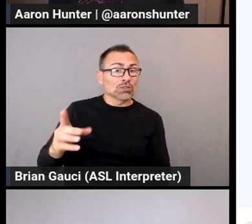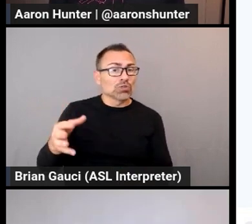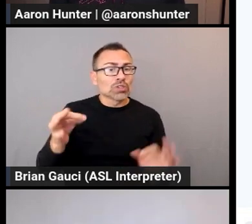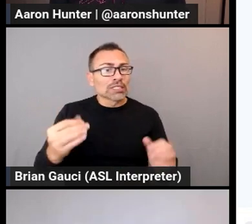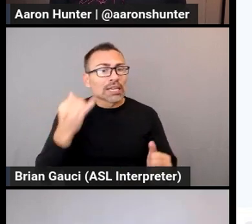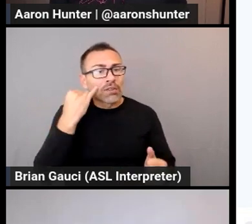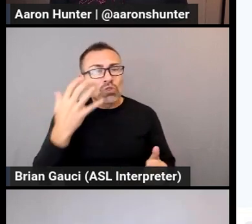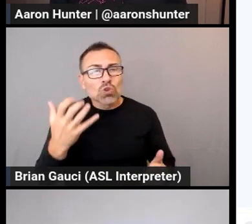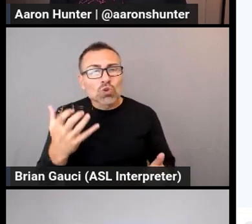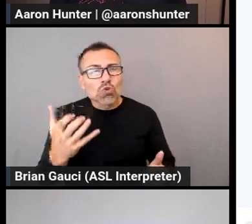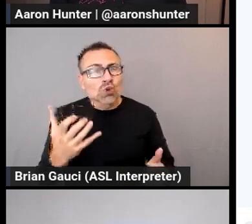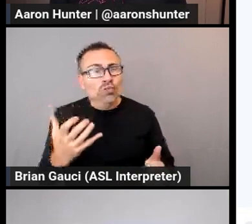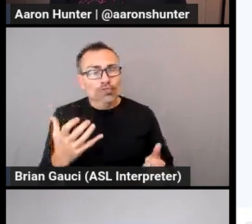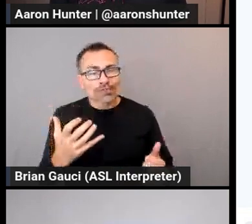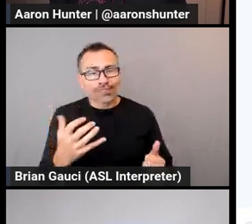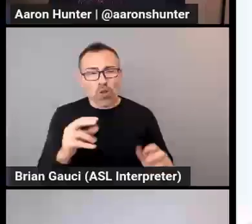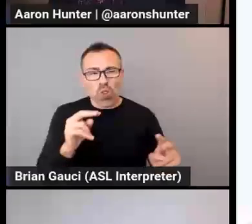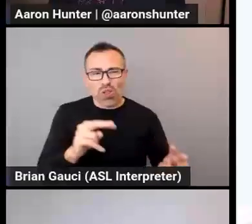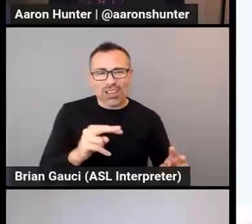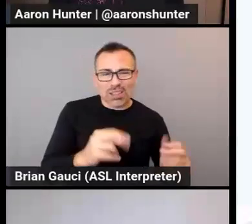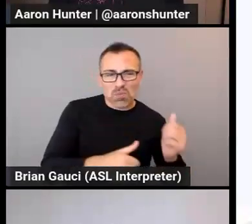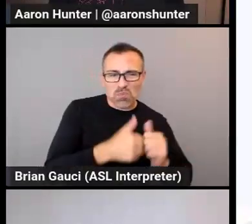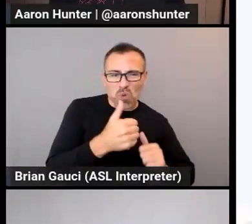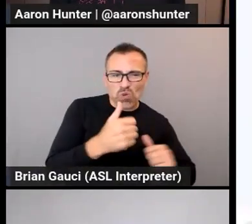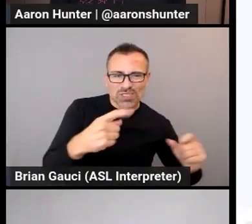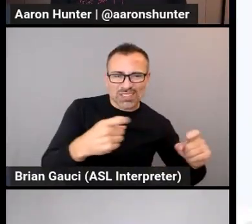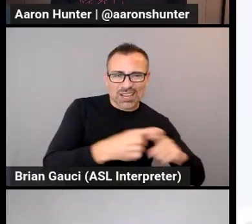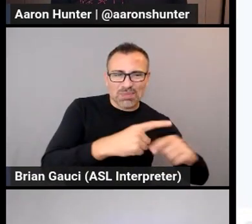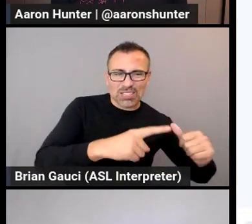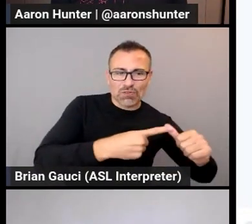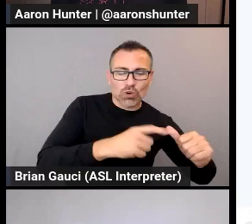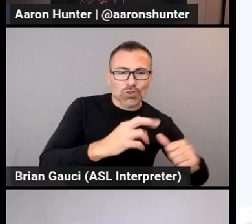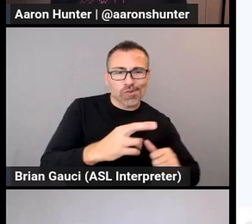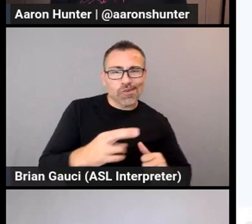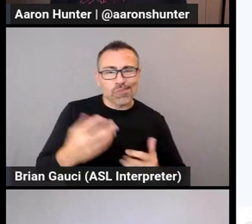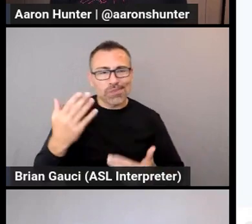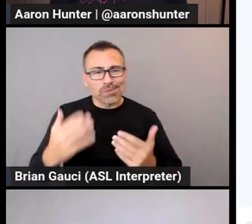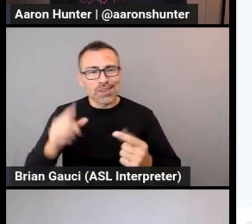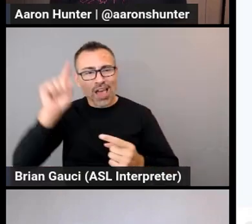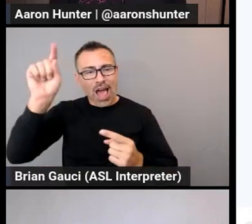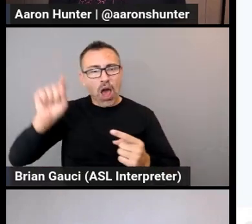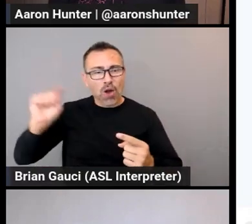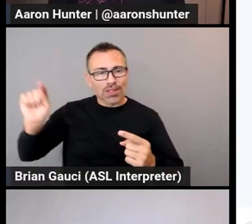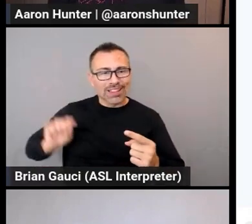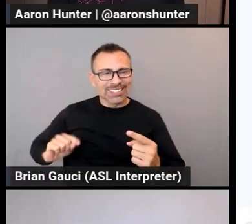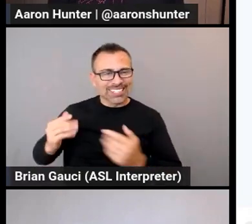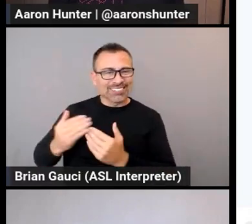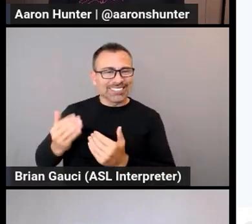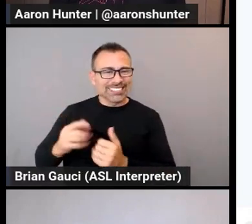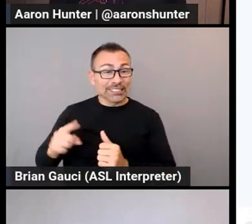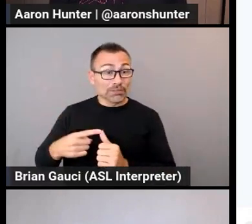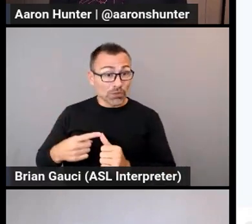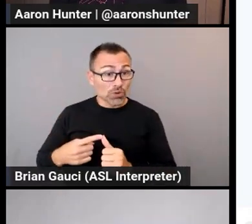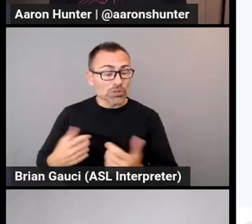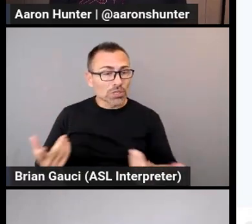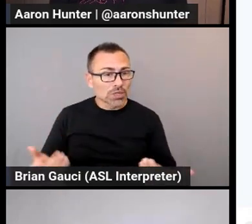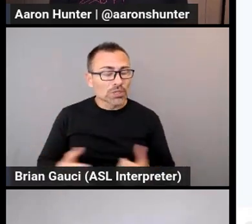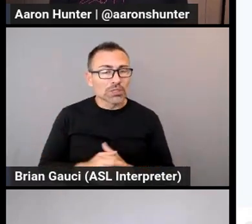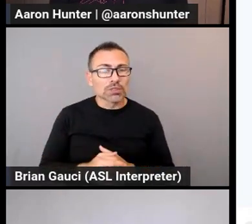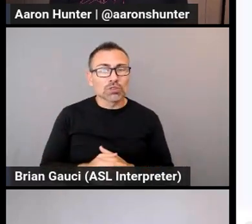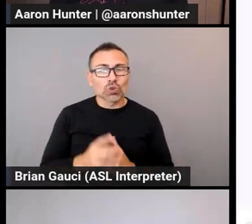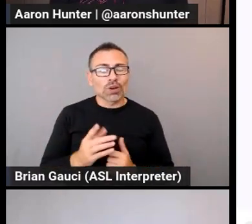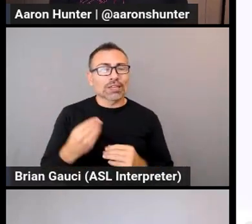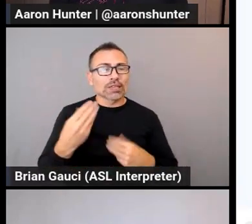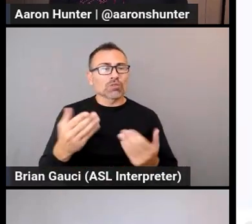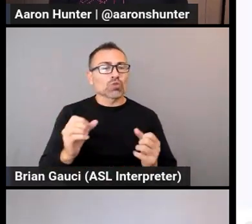tackle, like the most complex one first, or maybe start with the easier outliers first, right? So kind of also gives them, it of course gives you